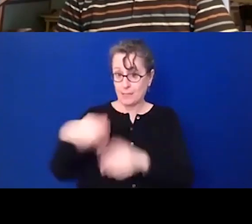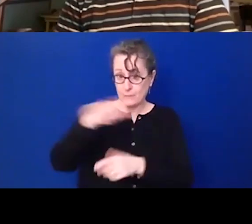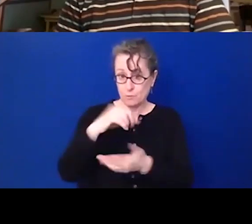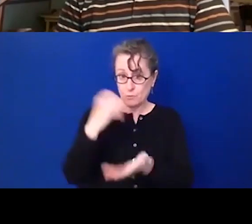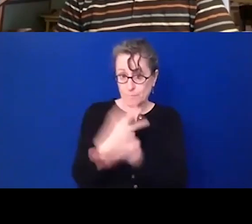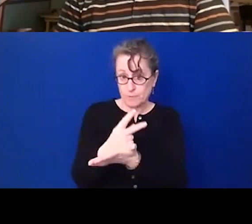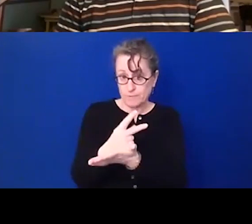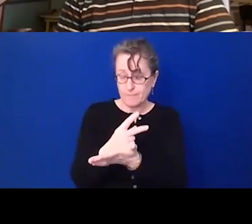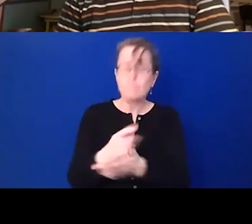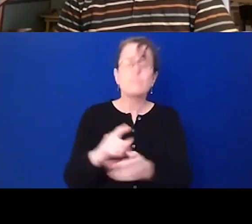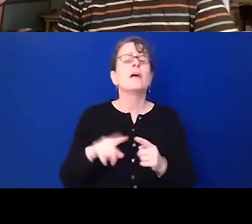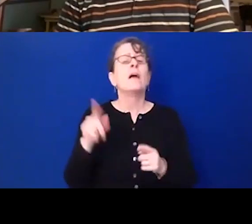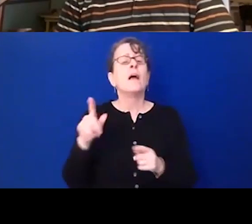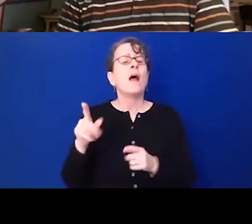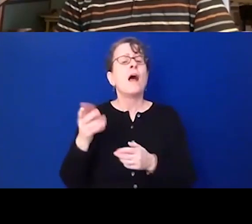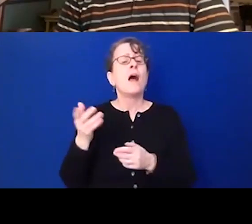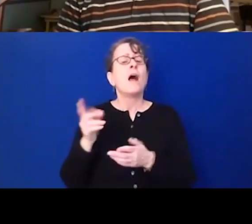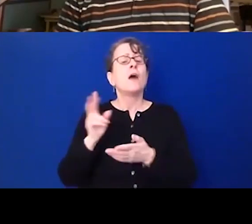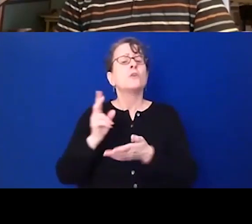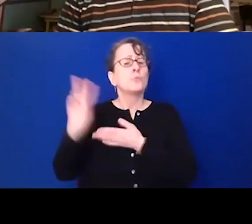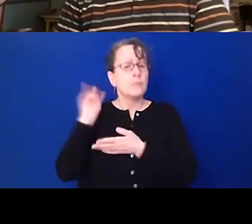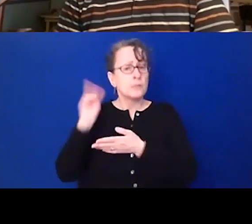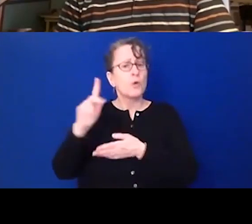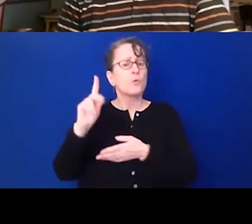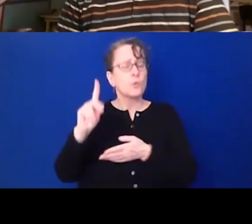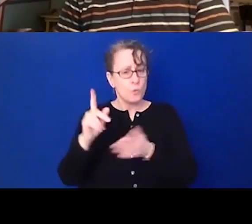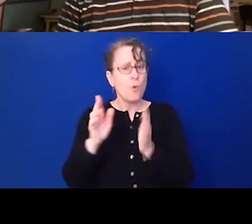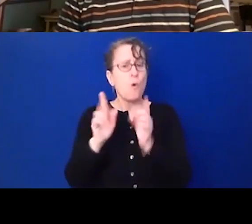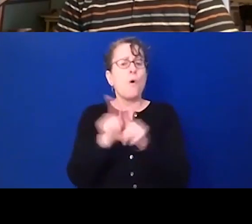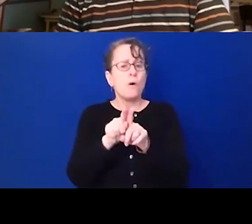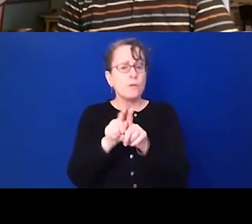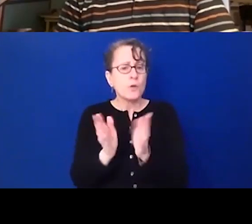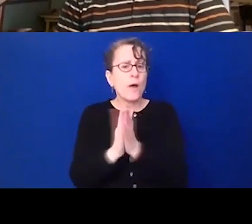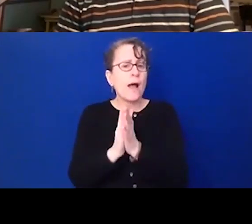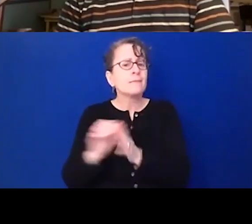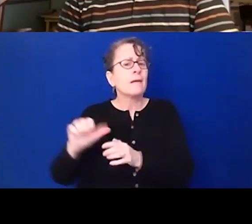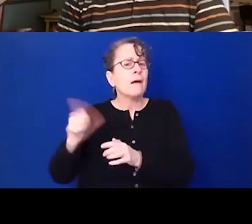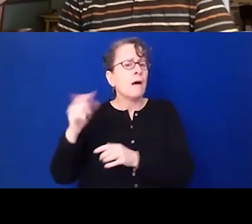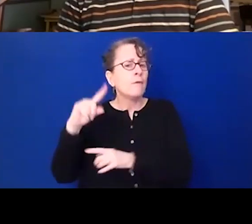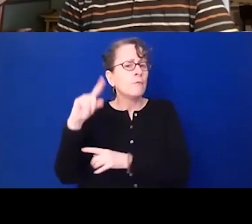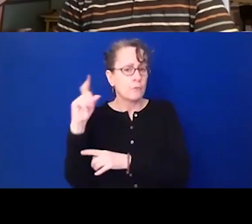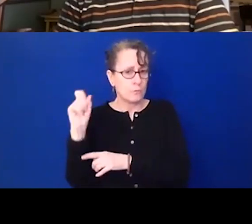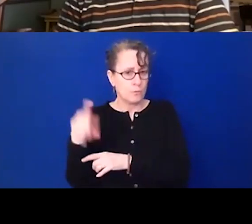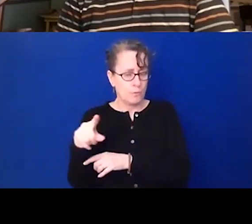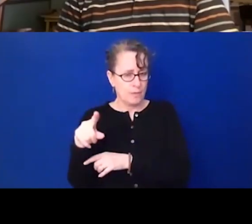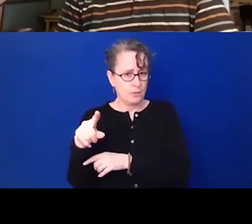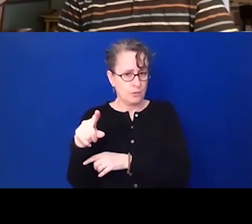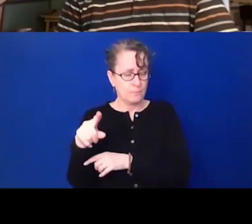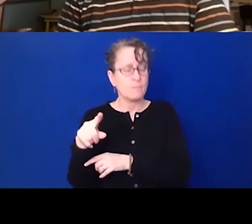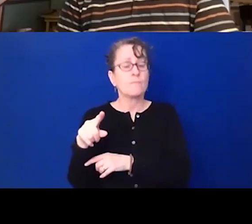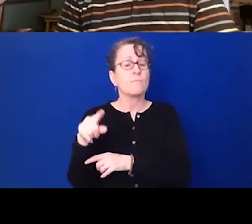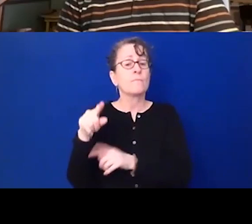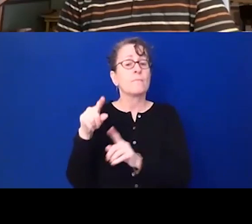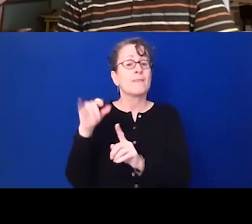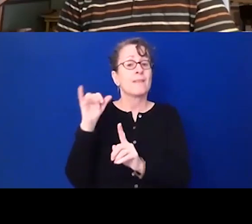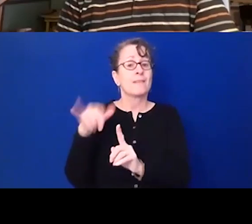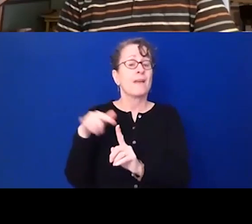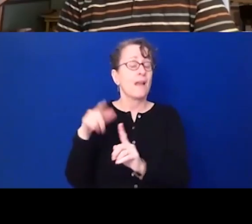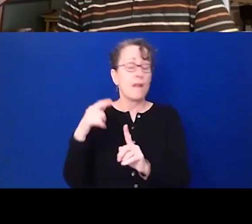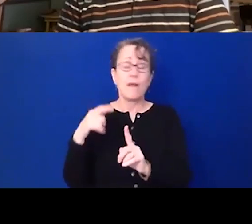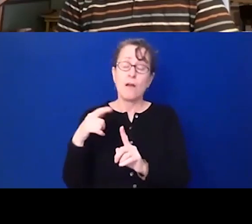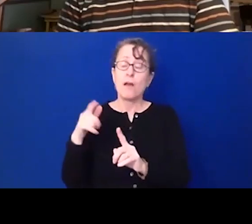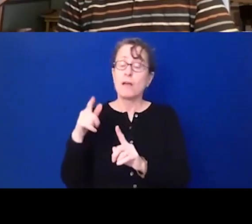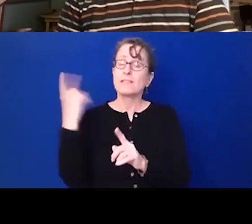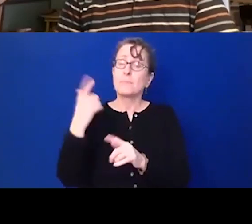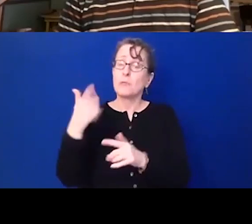other question that you asked, and I think a desire that you expressed collectively. We shared that desire. We were hopeful about